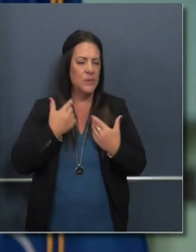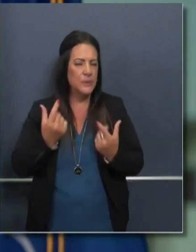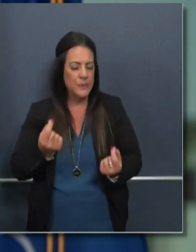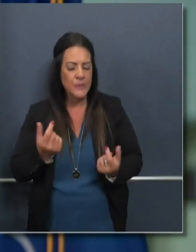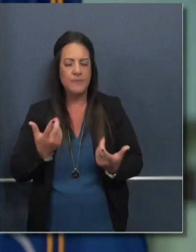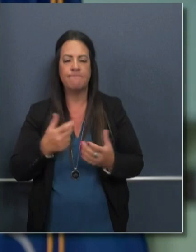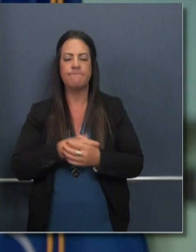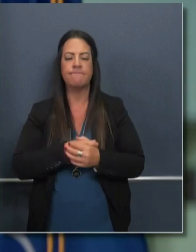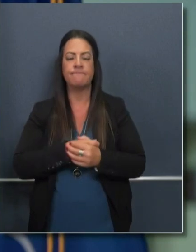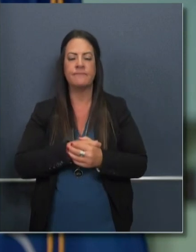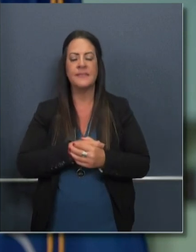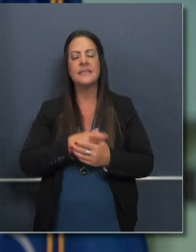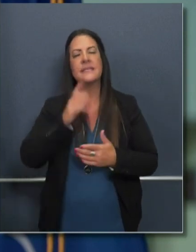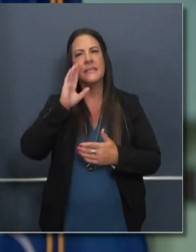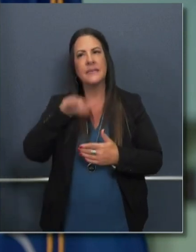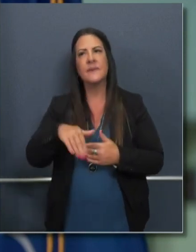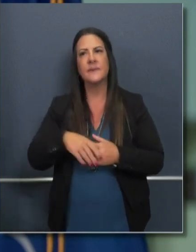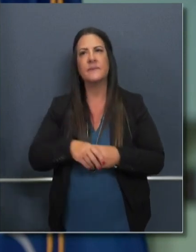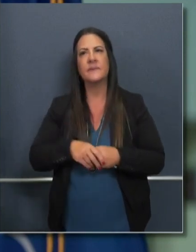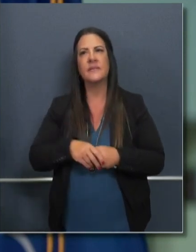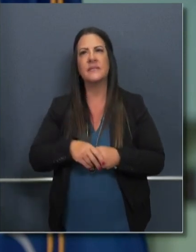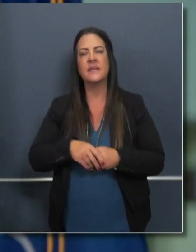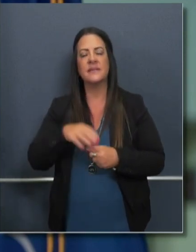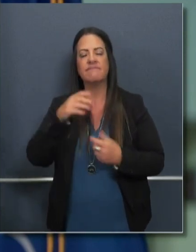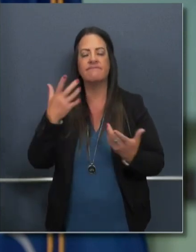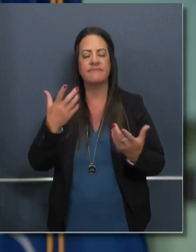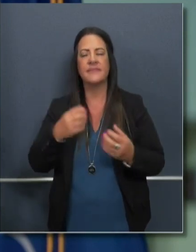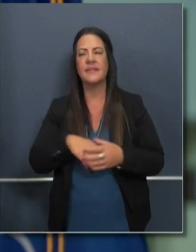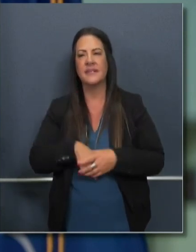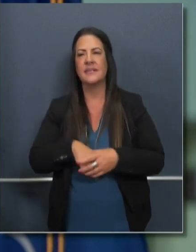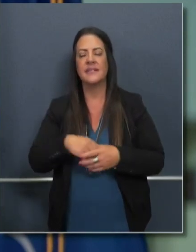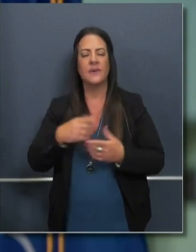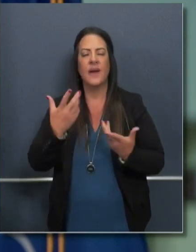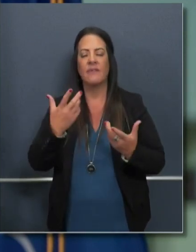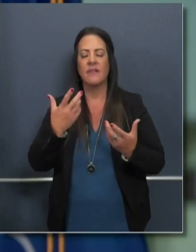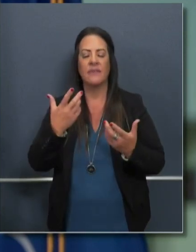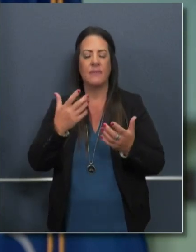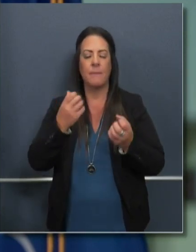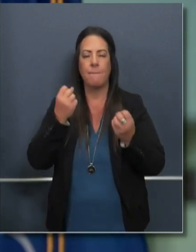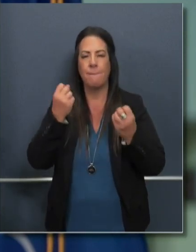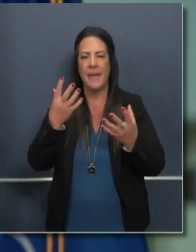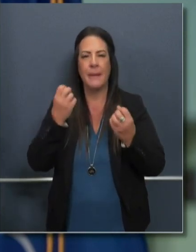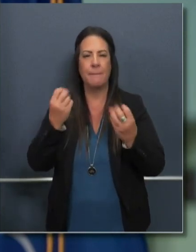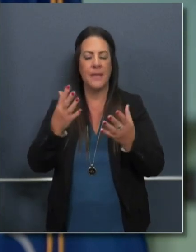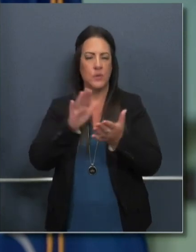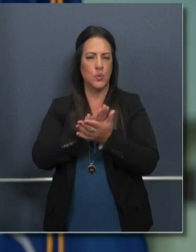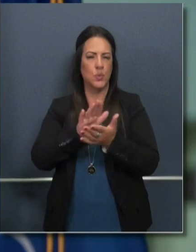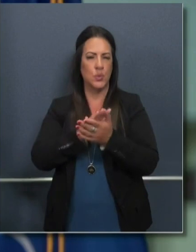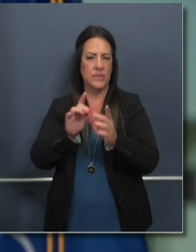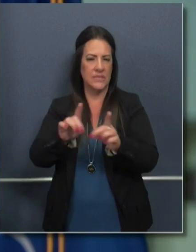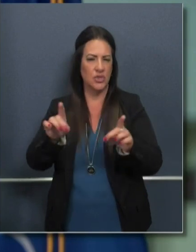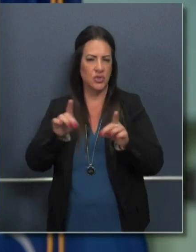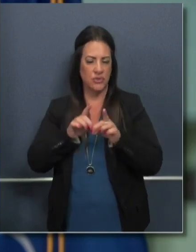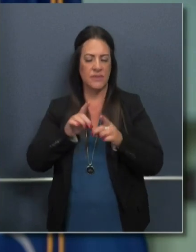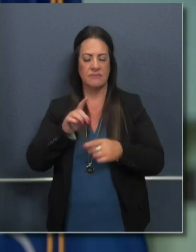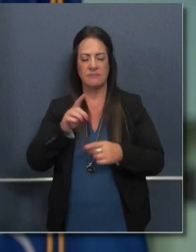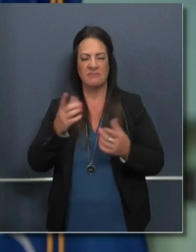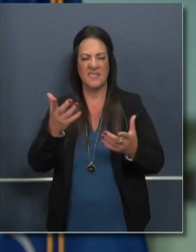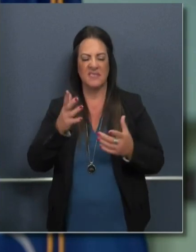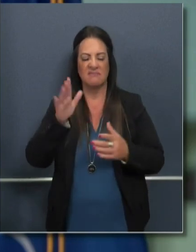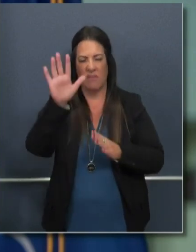is a more complicated question than you can imagine based on the 1,000+ school districts and the myriads of